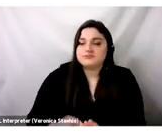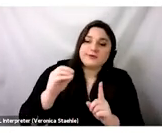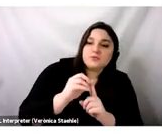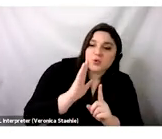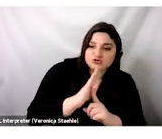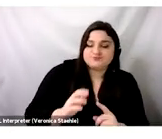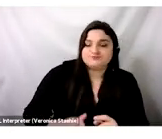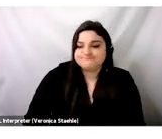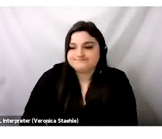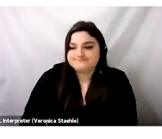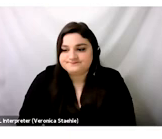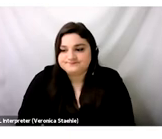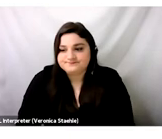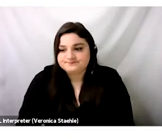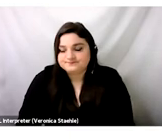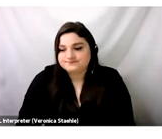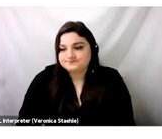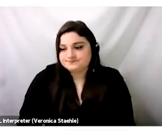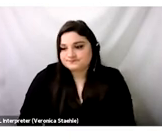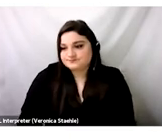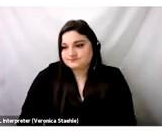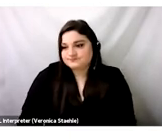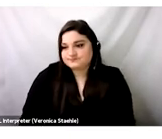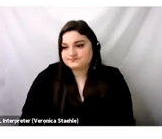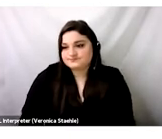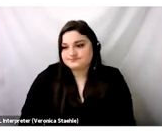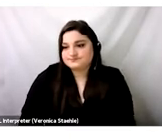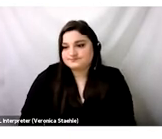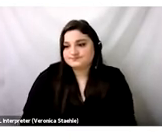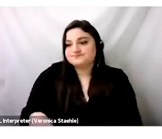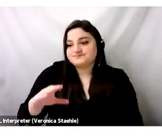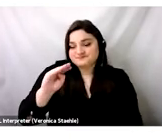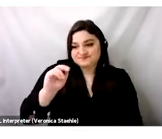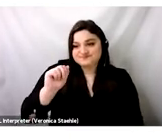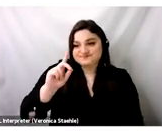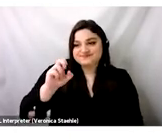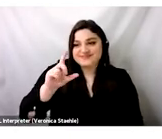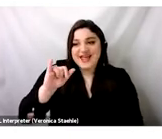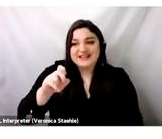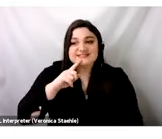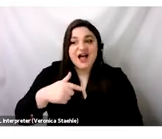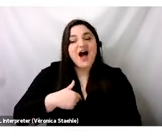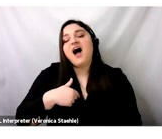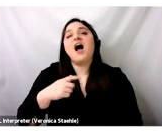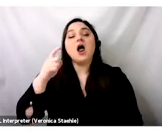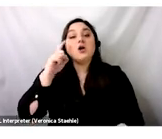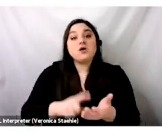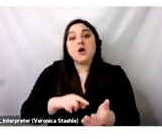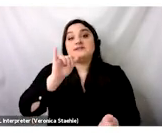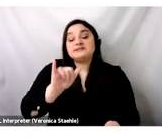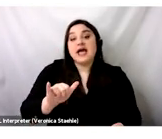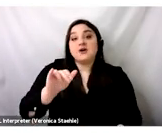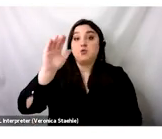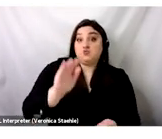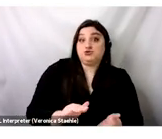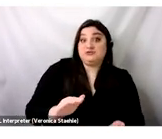Definitely. Great question. I think that also, I find that just as important as minimizing like the physical